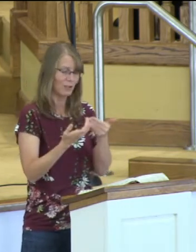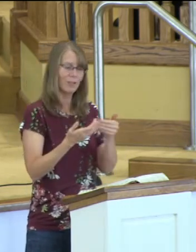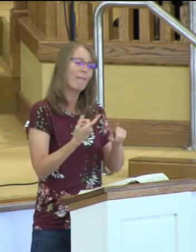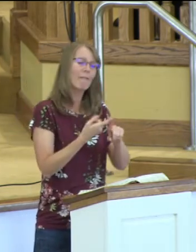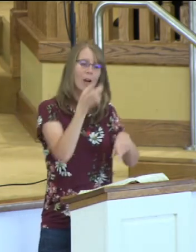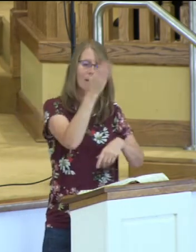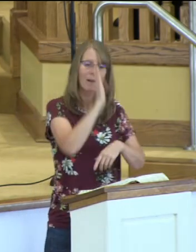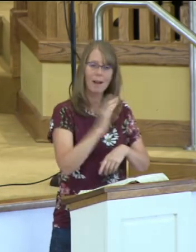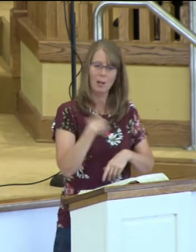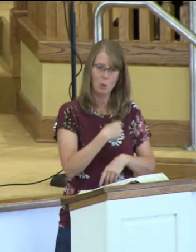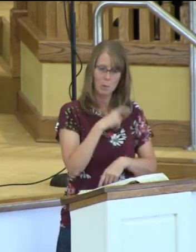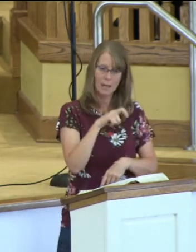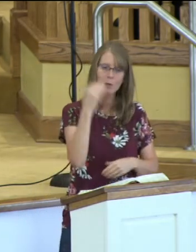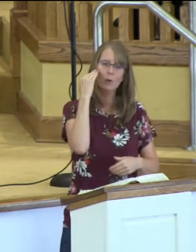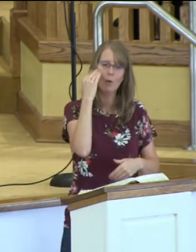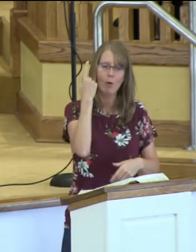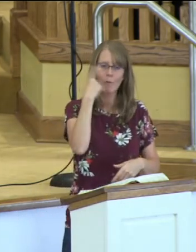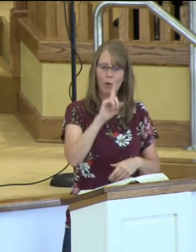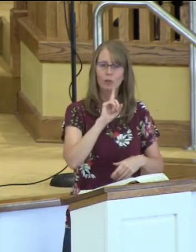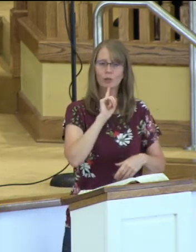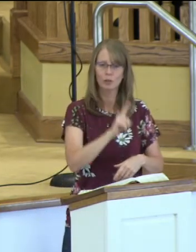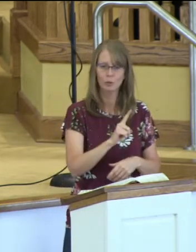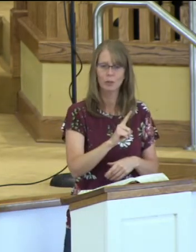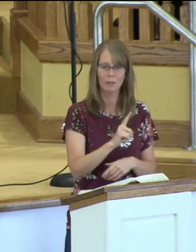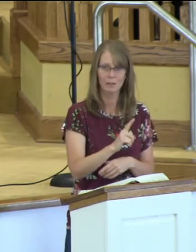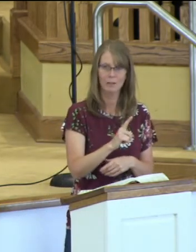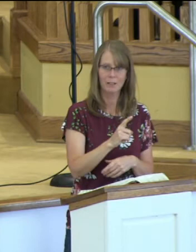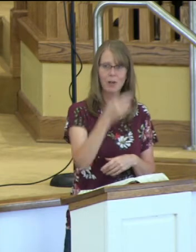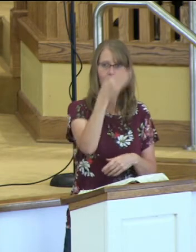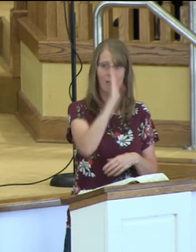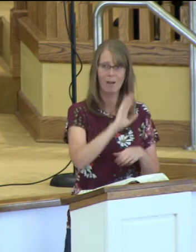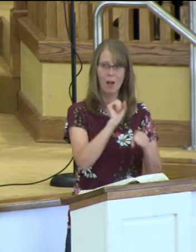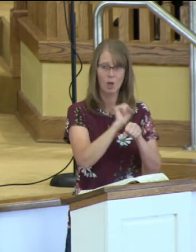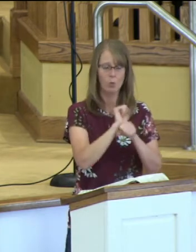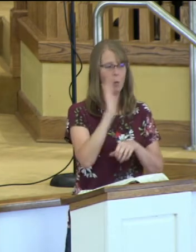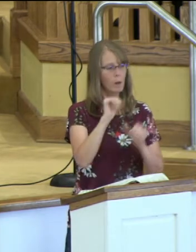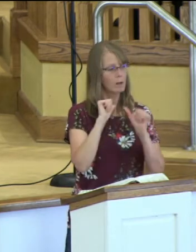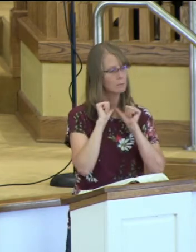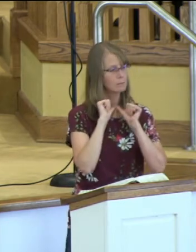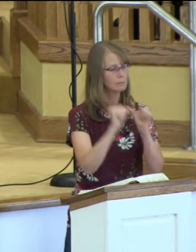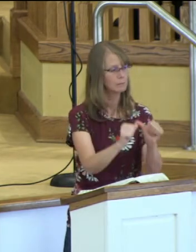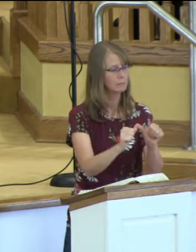We have to be assured that it will continue on.